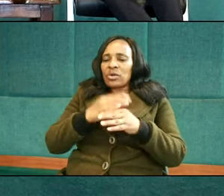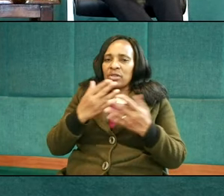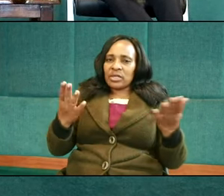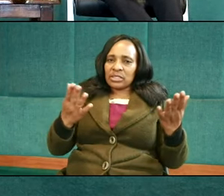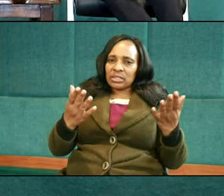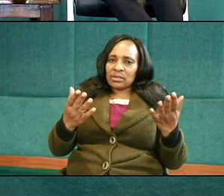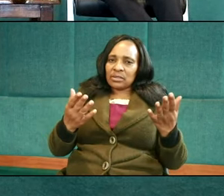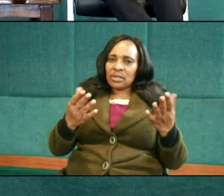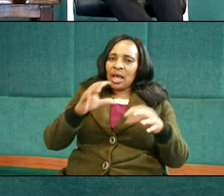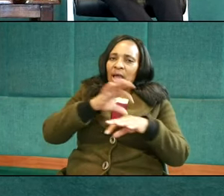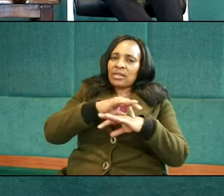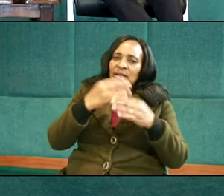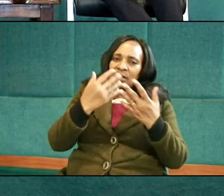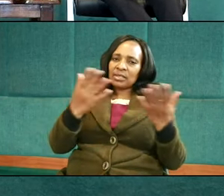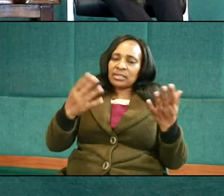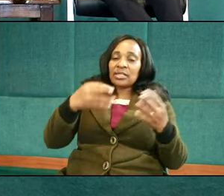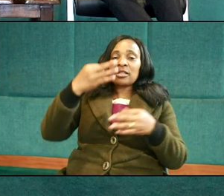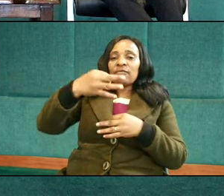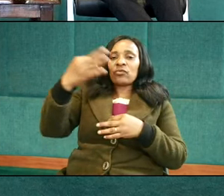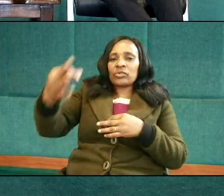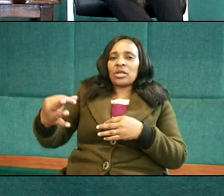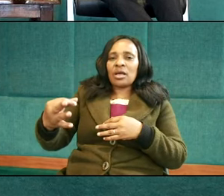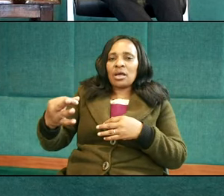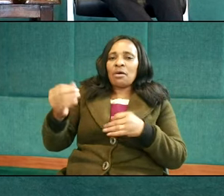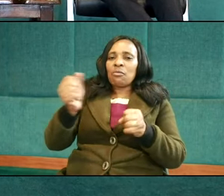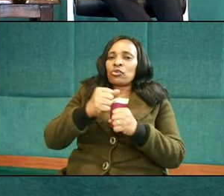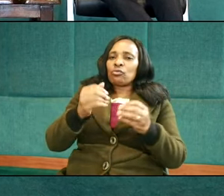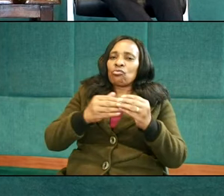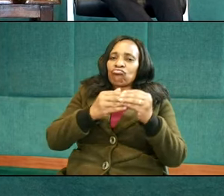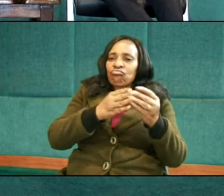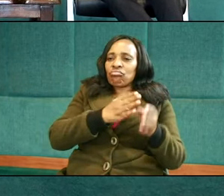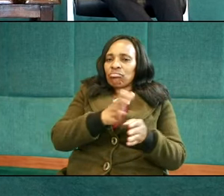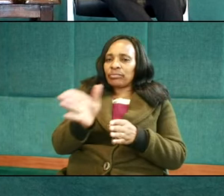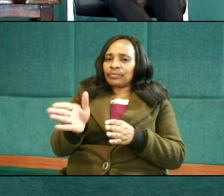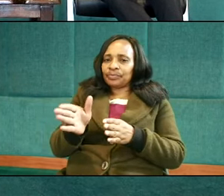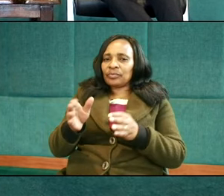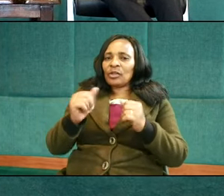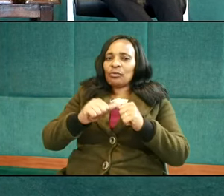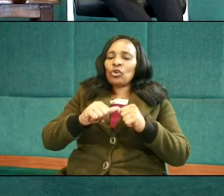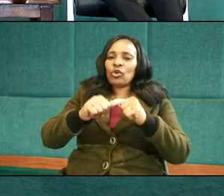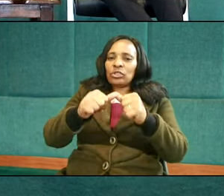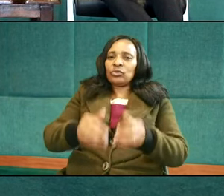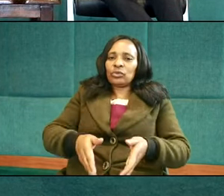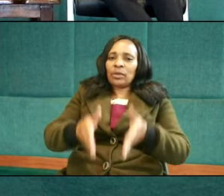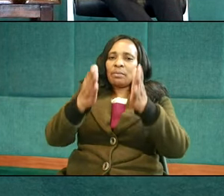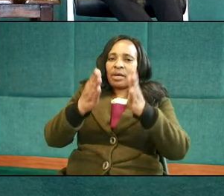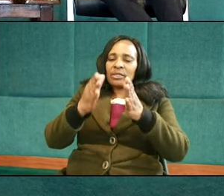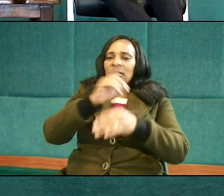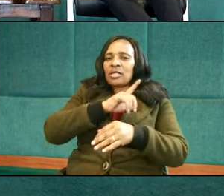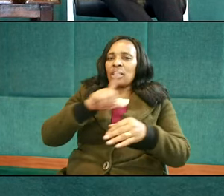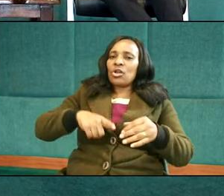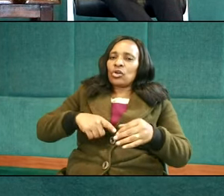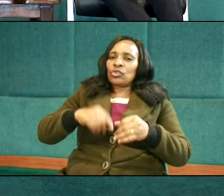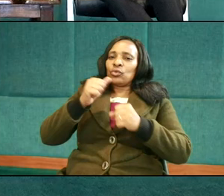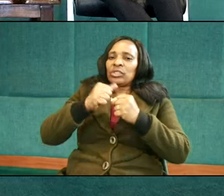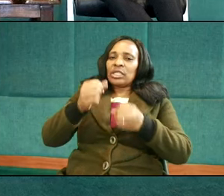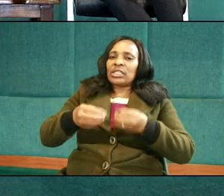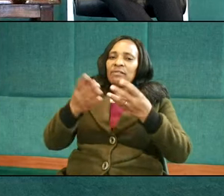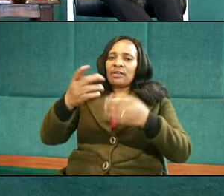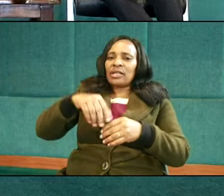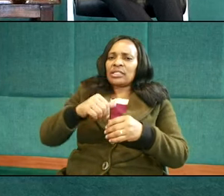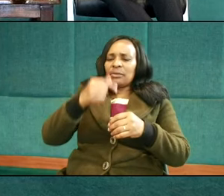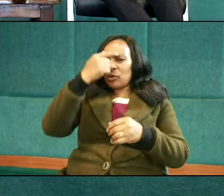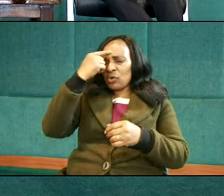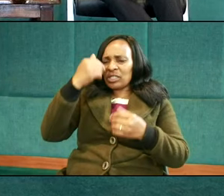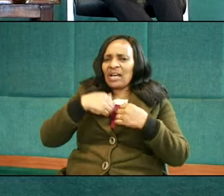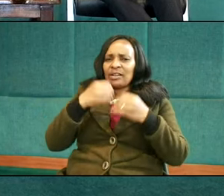material things, in the future, we are not led astray. We are still in the path that the Lord has set for us, because we had a